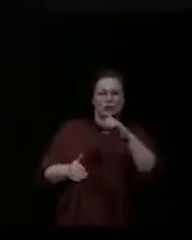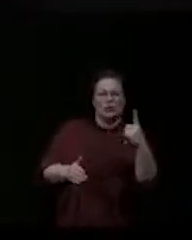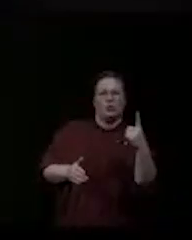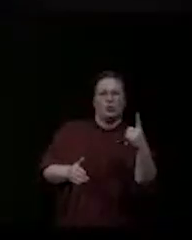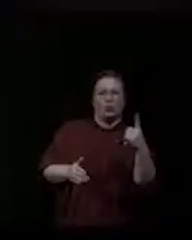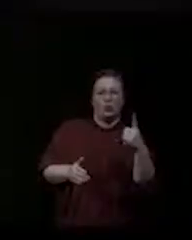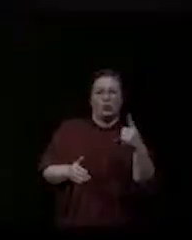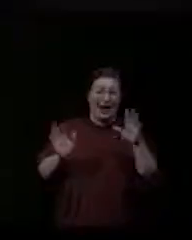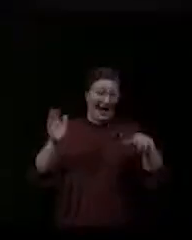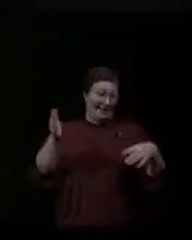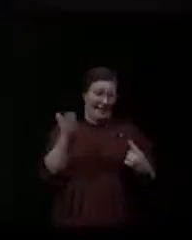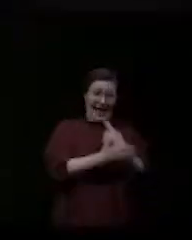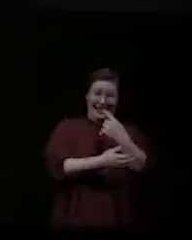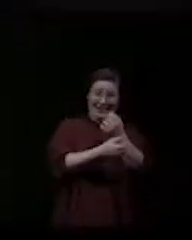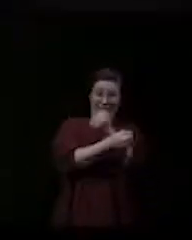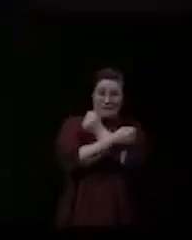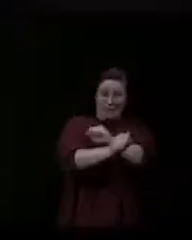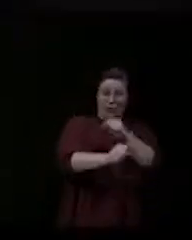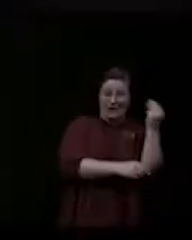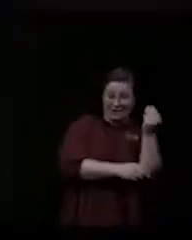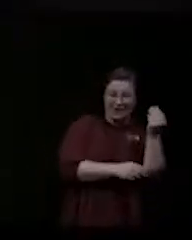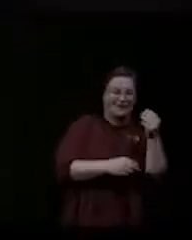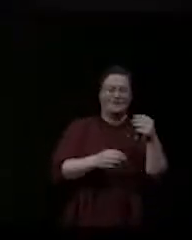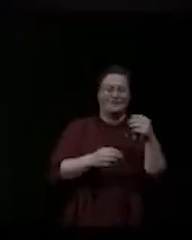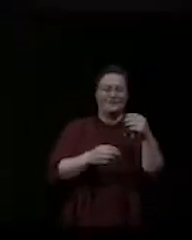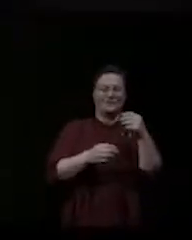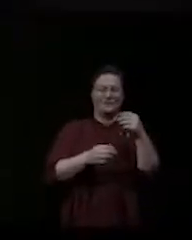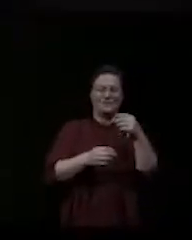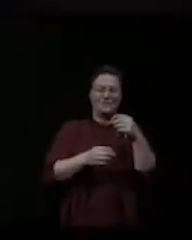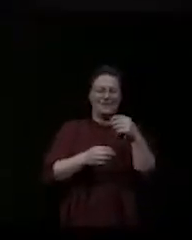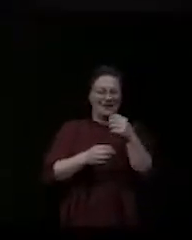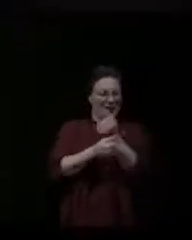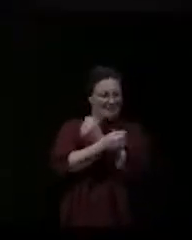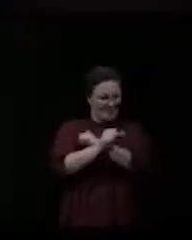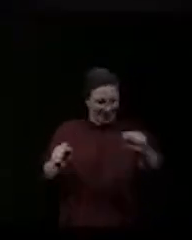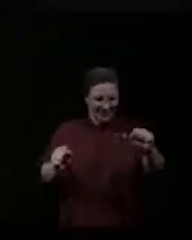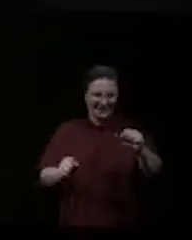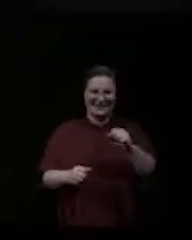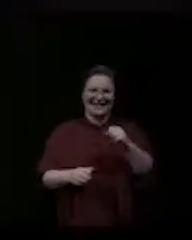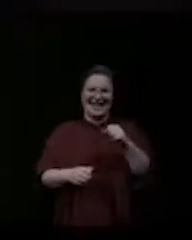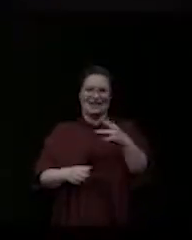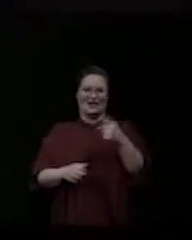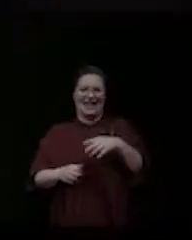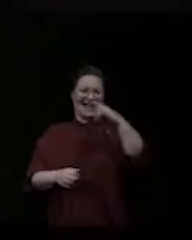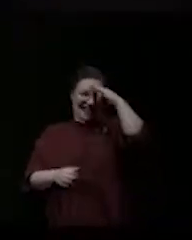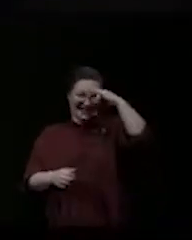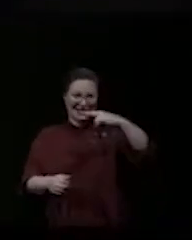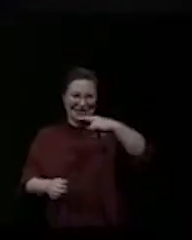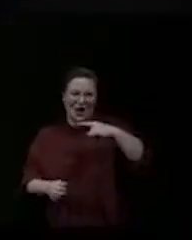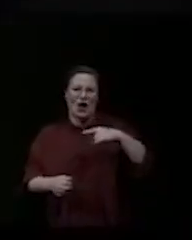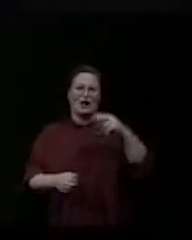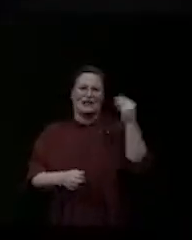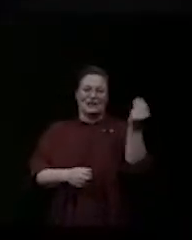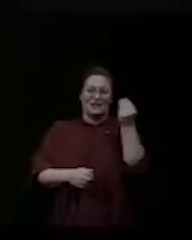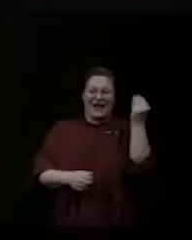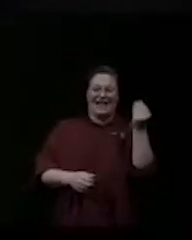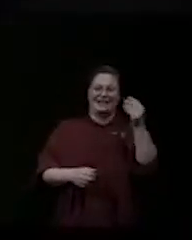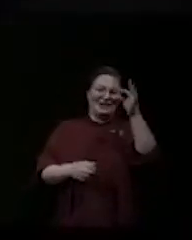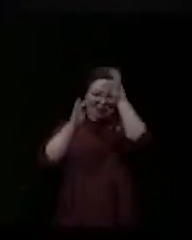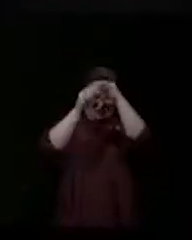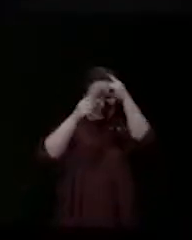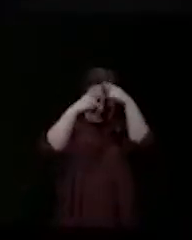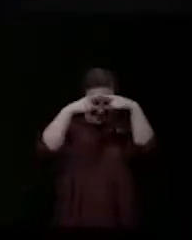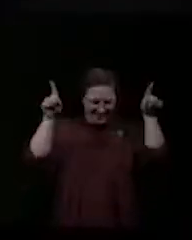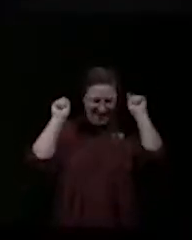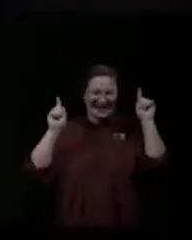happened in Bosnia and Herzegovina, Hungary, Georgia, Kazakhstan, Slovakia, and Serbia,